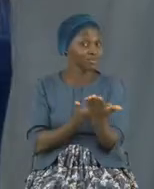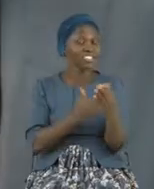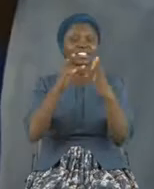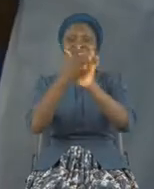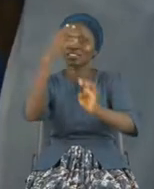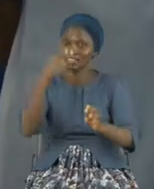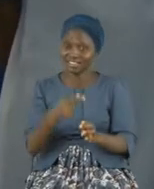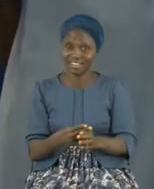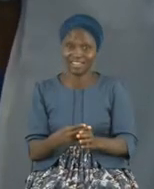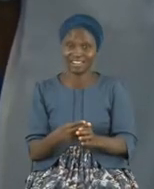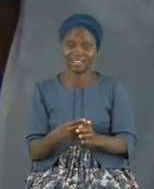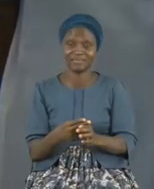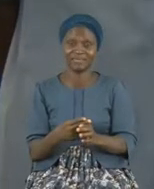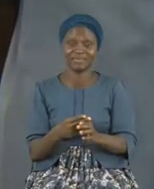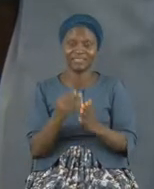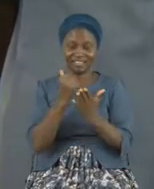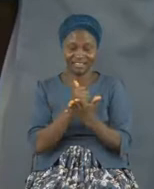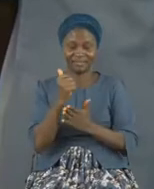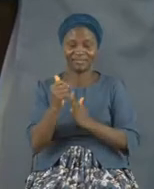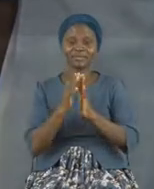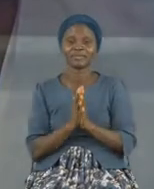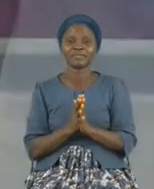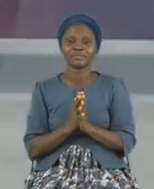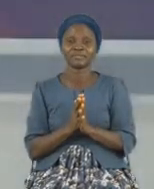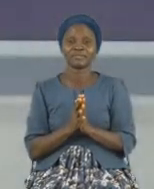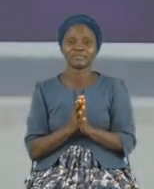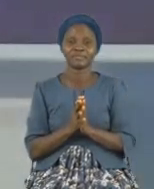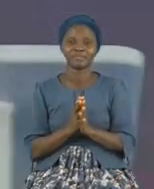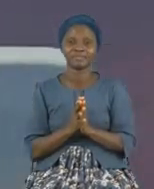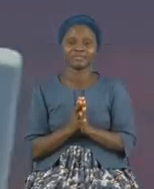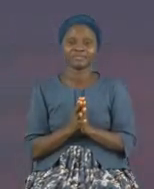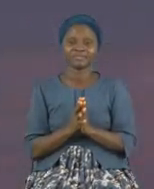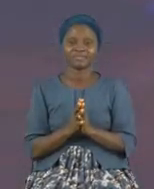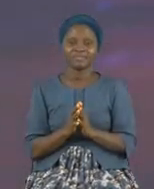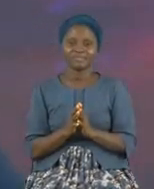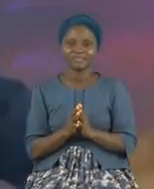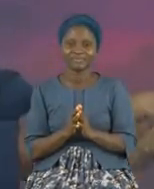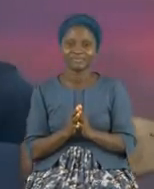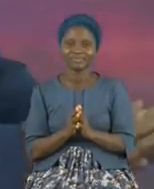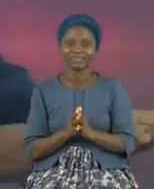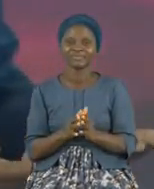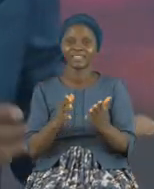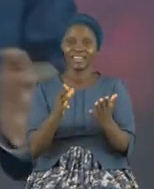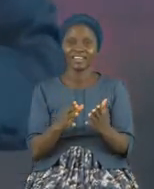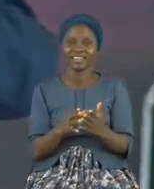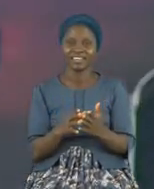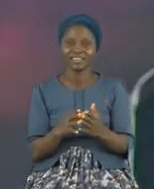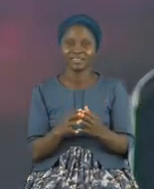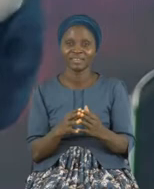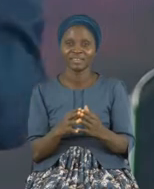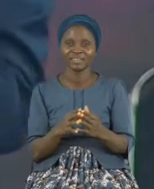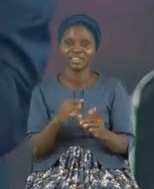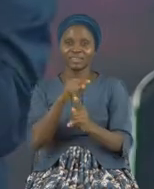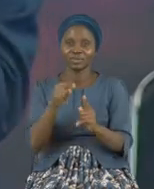name. You seem to be coming alive and getting awake. When you were